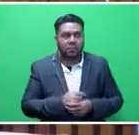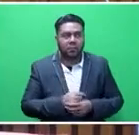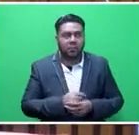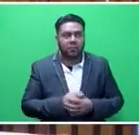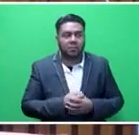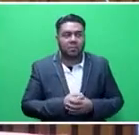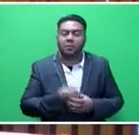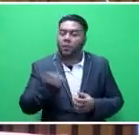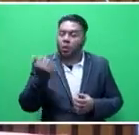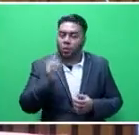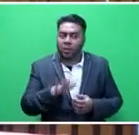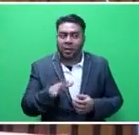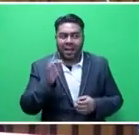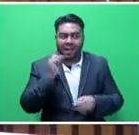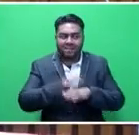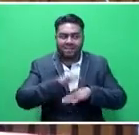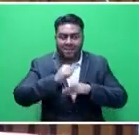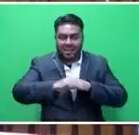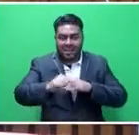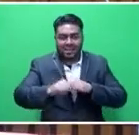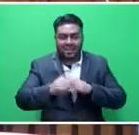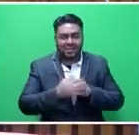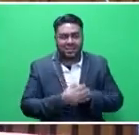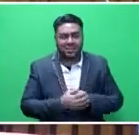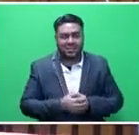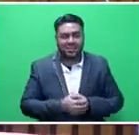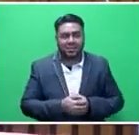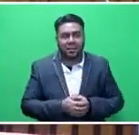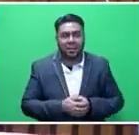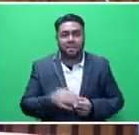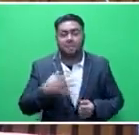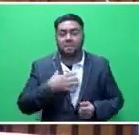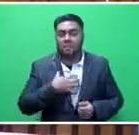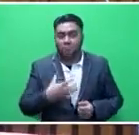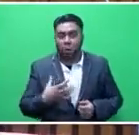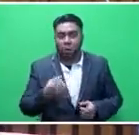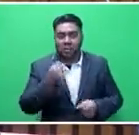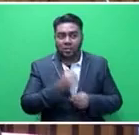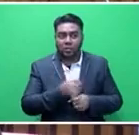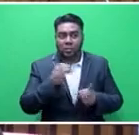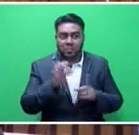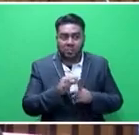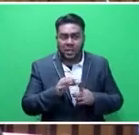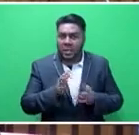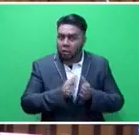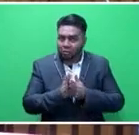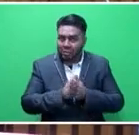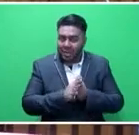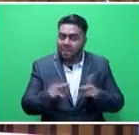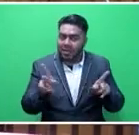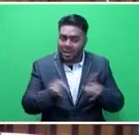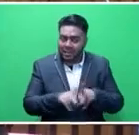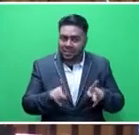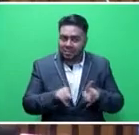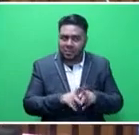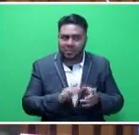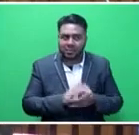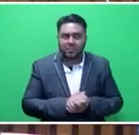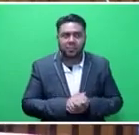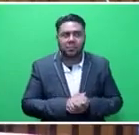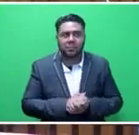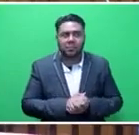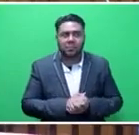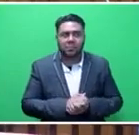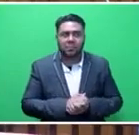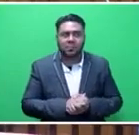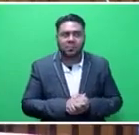we're already going to put out another advertisement because more GPs are willing and interested in participating in this. This is